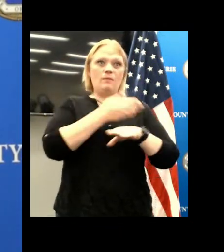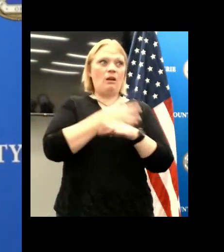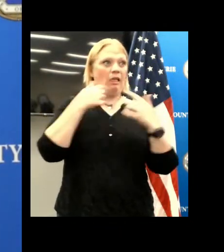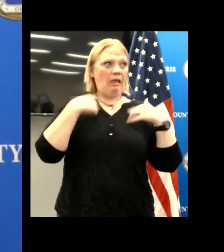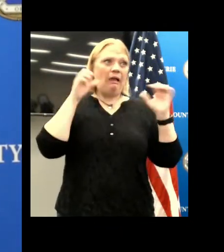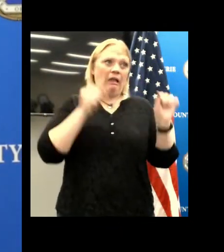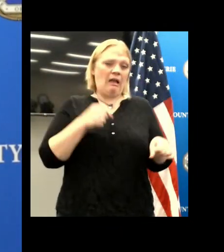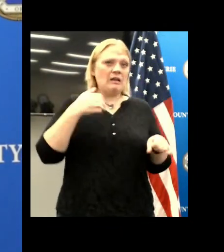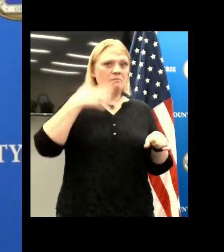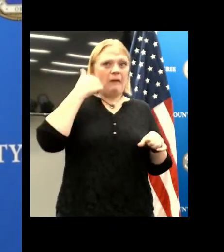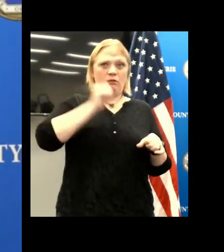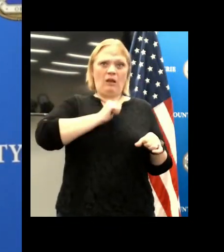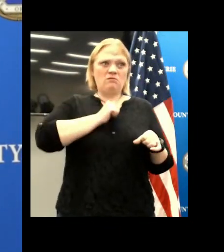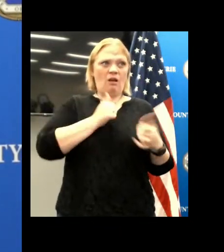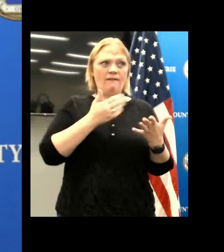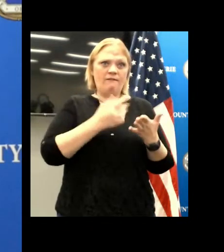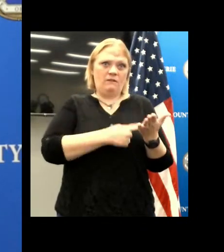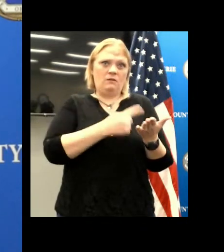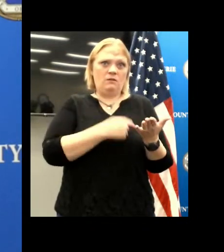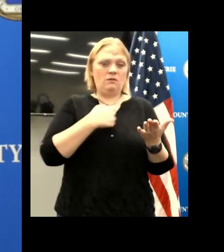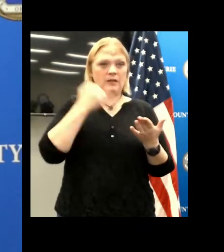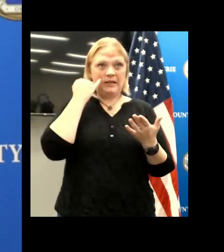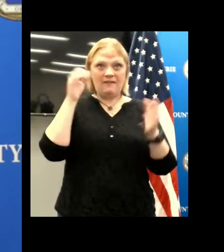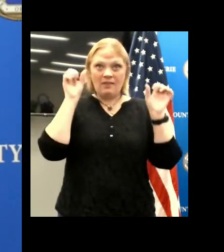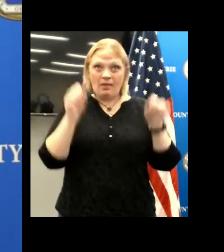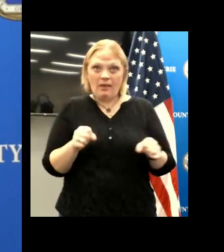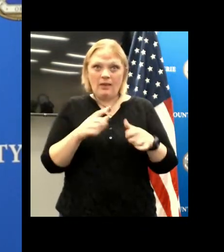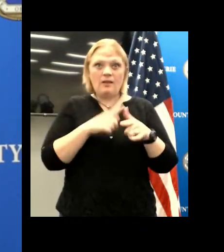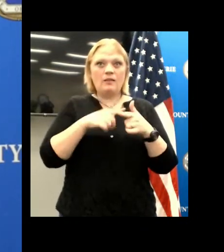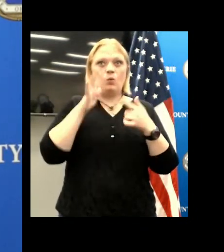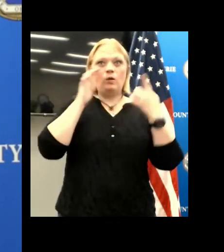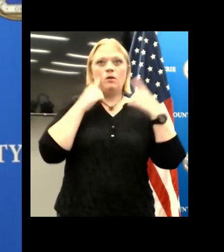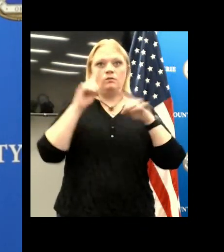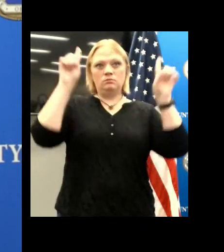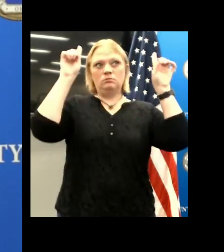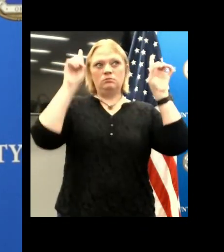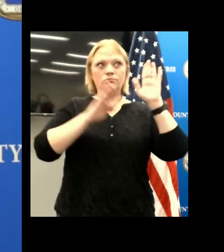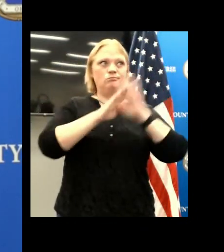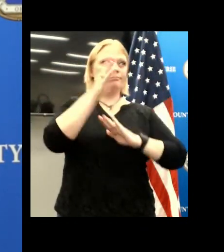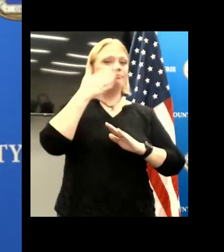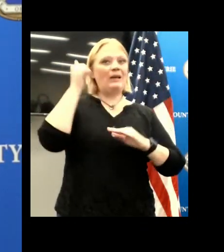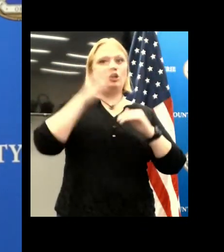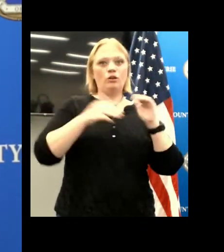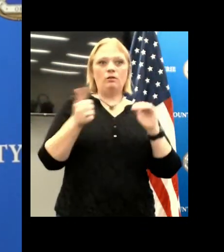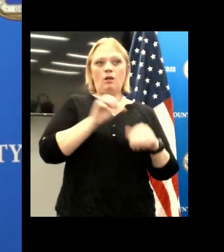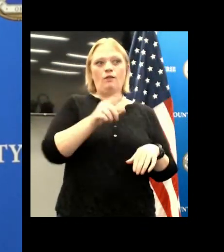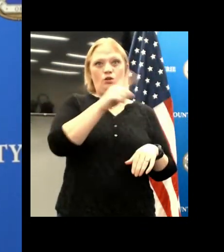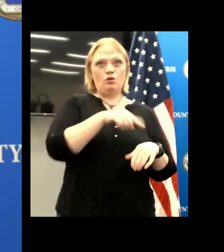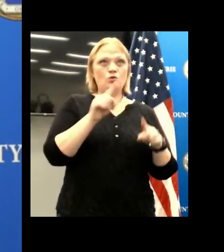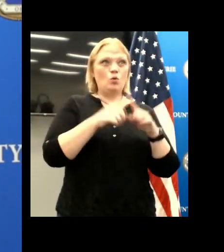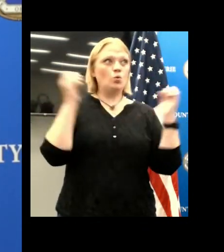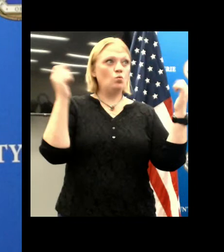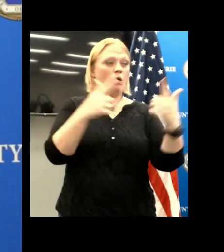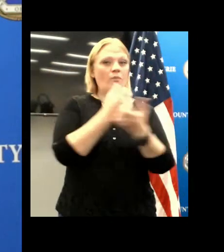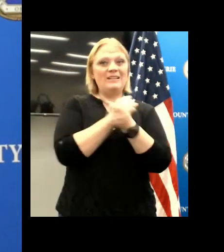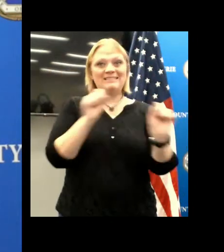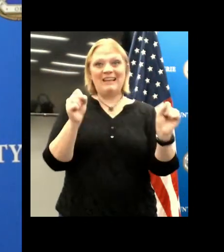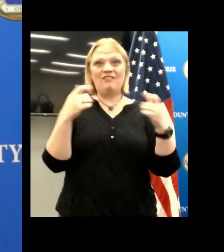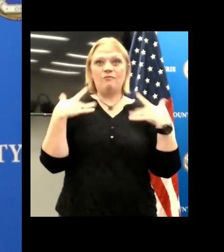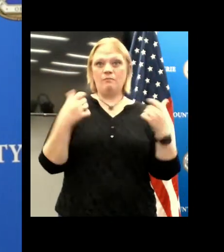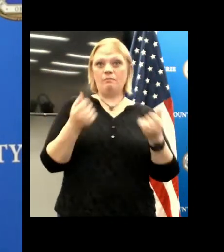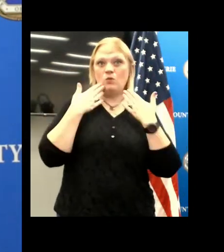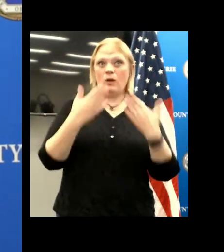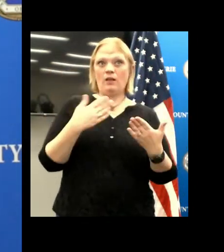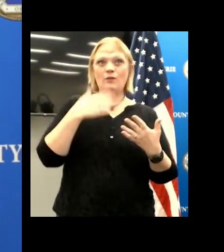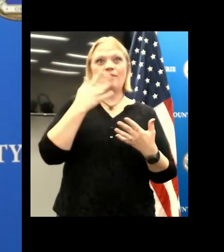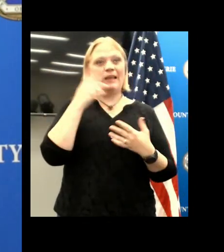at times, and if we do that, we will get through this much better than our friends elsewhere. So to all, everyone be safe and well. I want